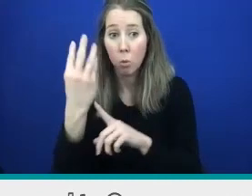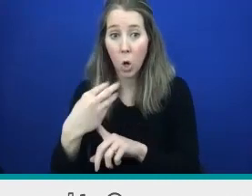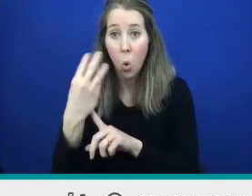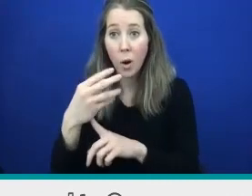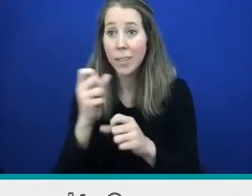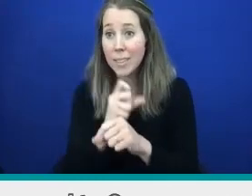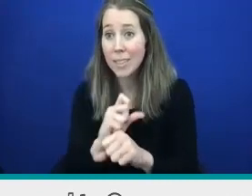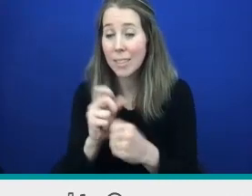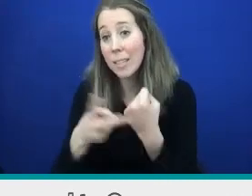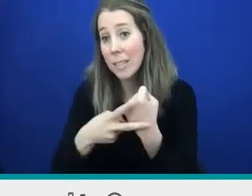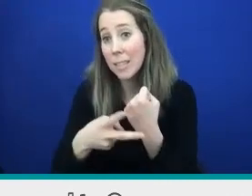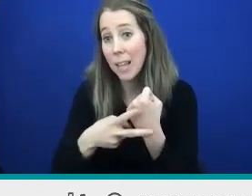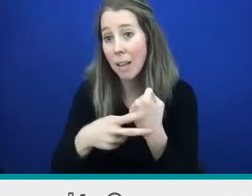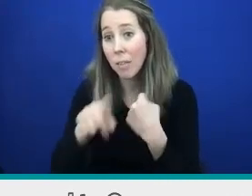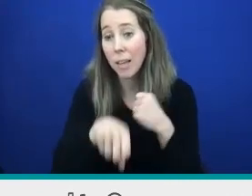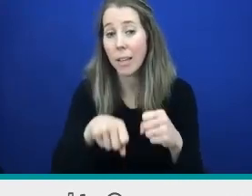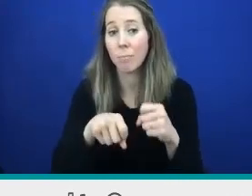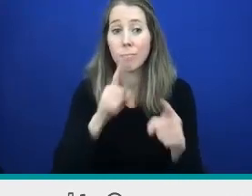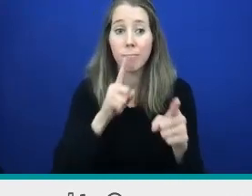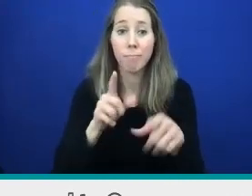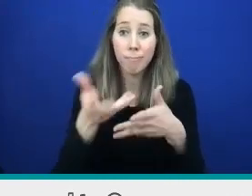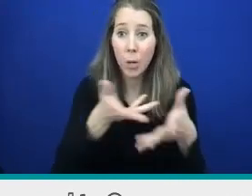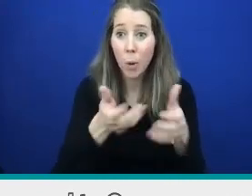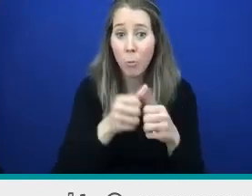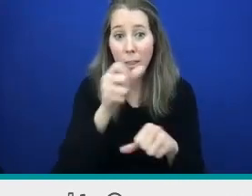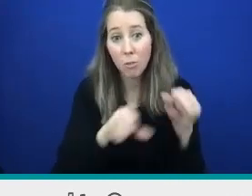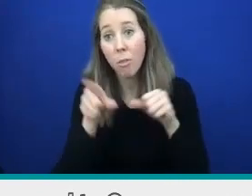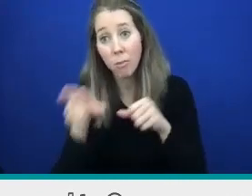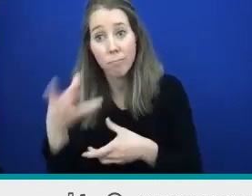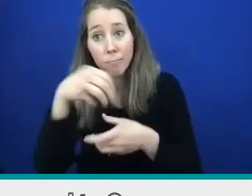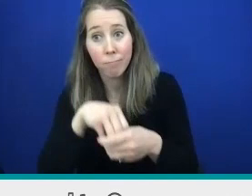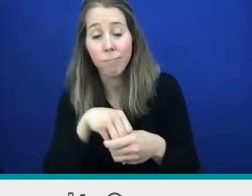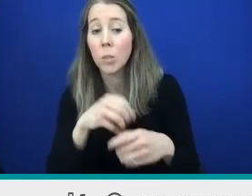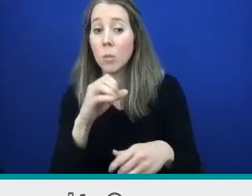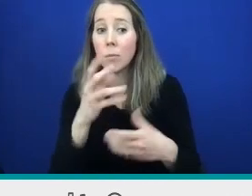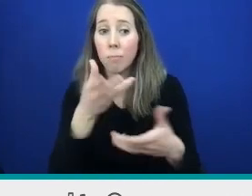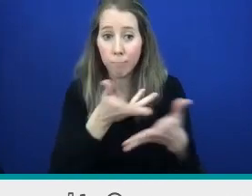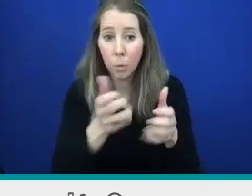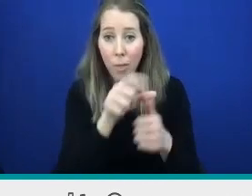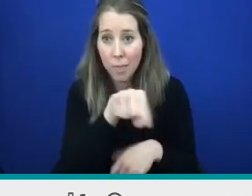an area where they can interact with each other and that you can interact with them.